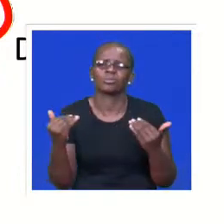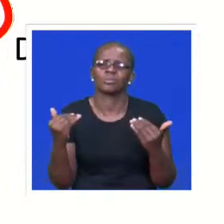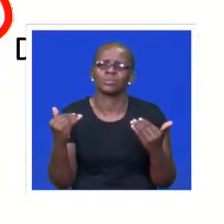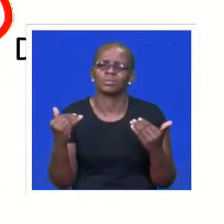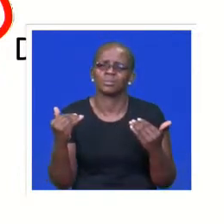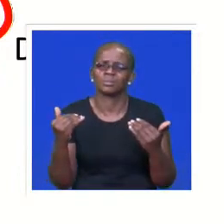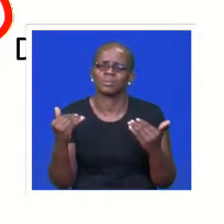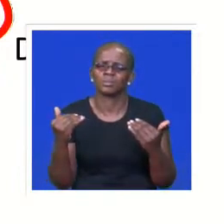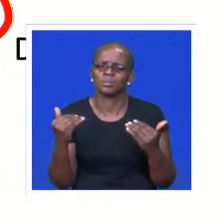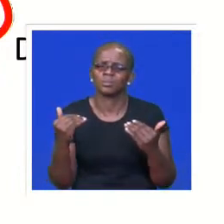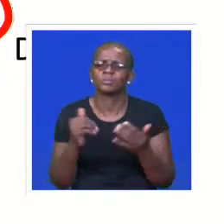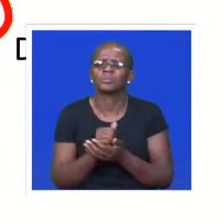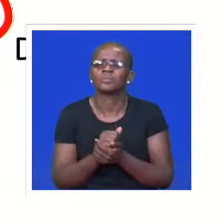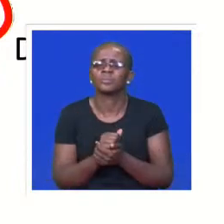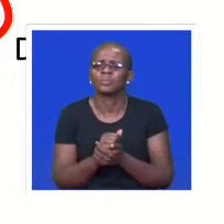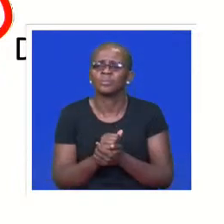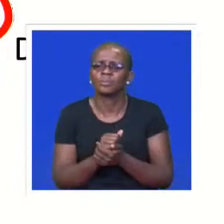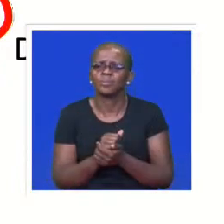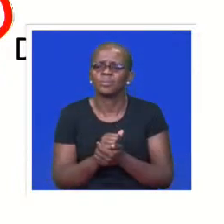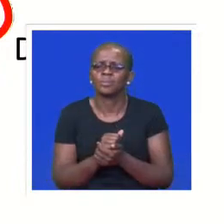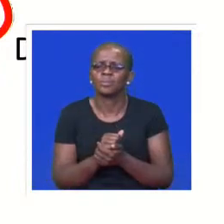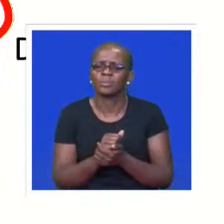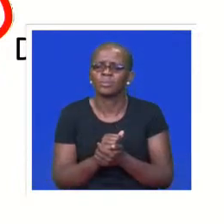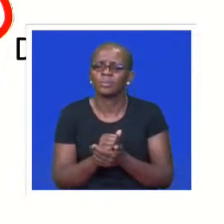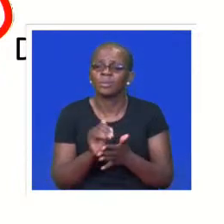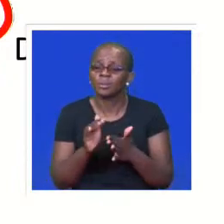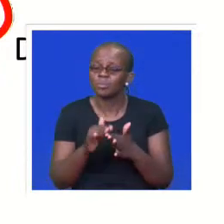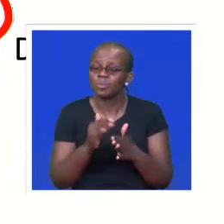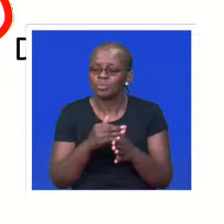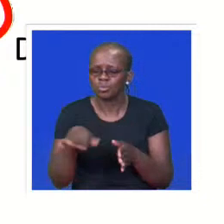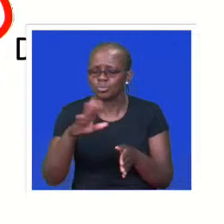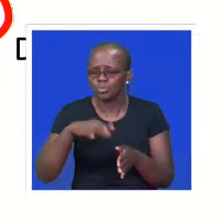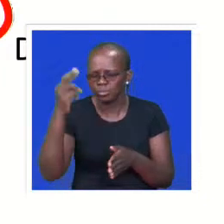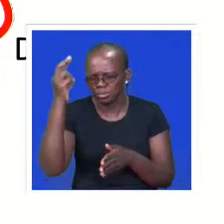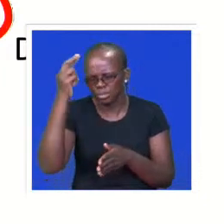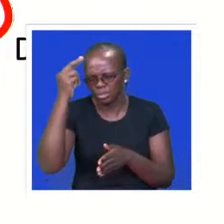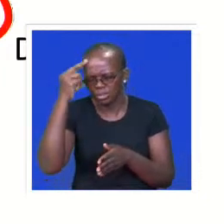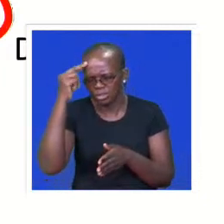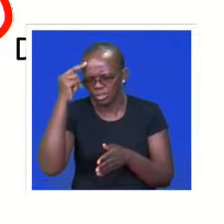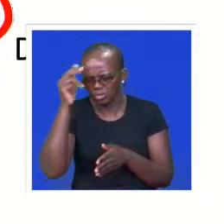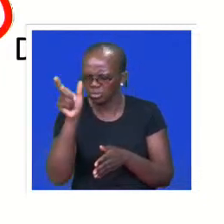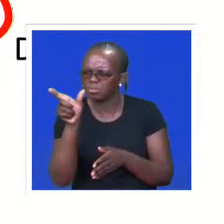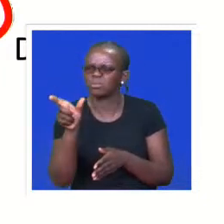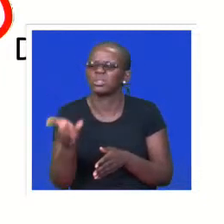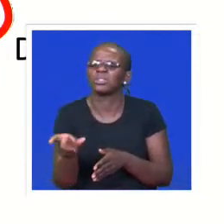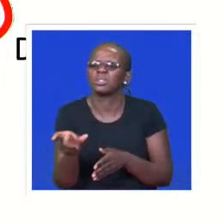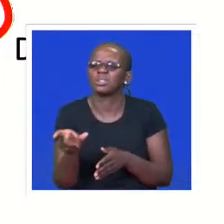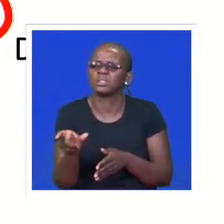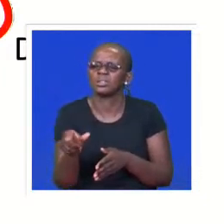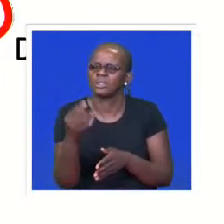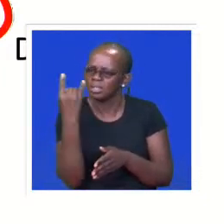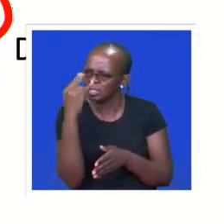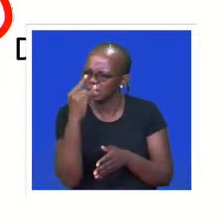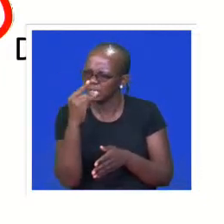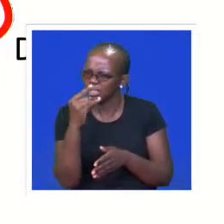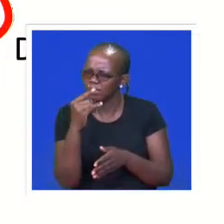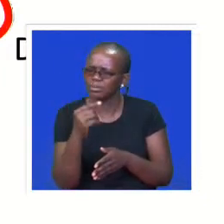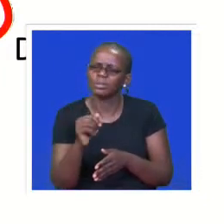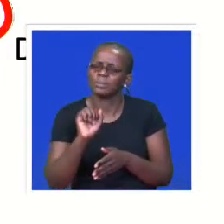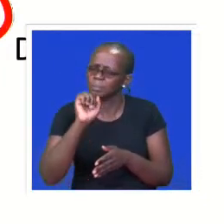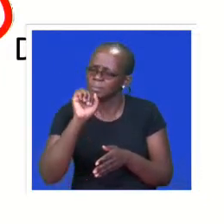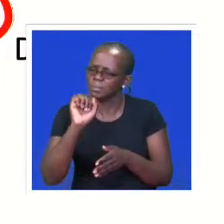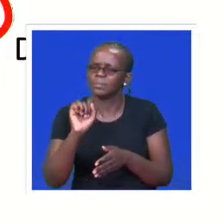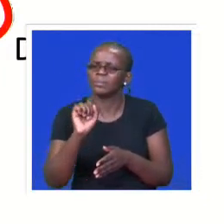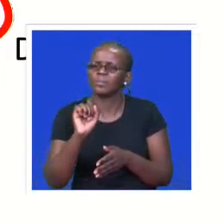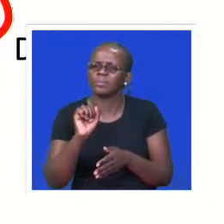who are clever, they need to do the right things always. Okay, so do you think that he was clever by